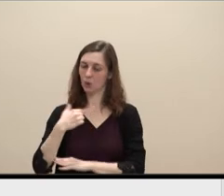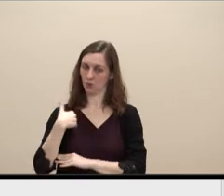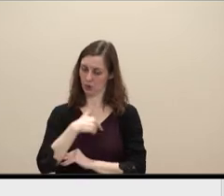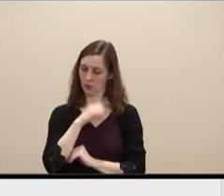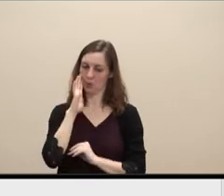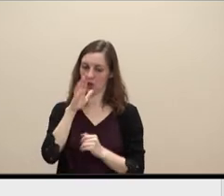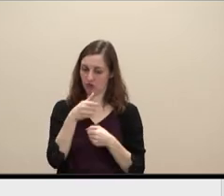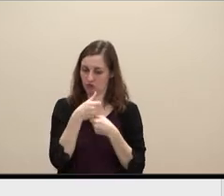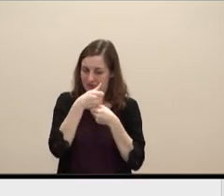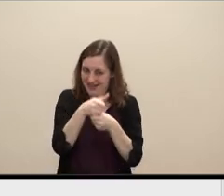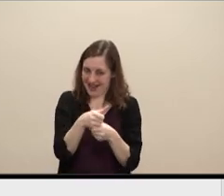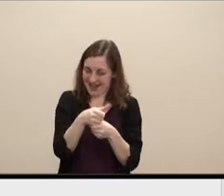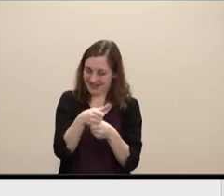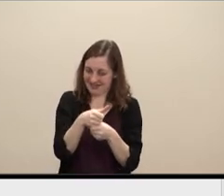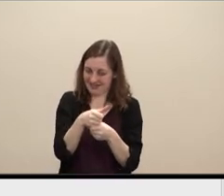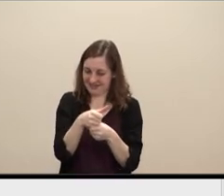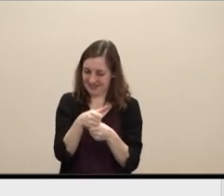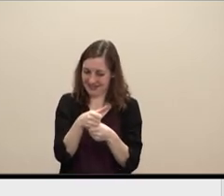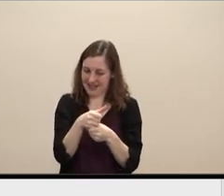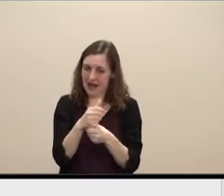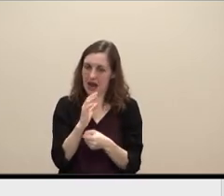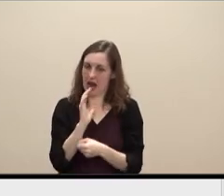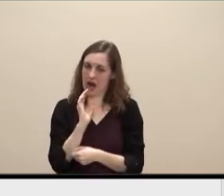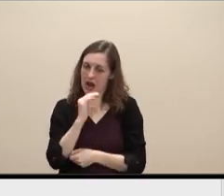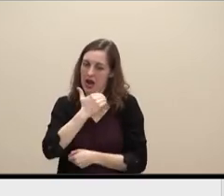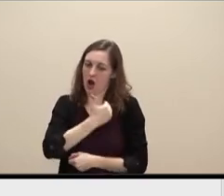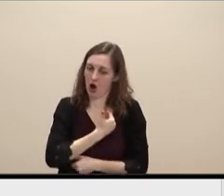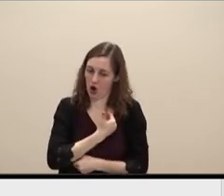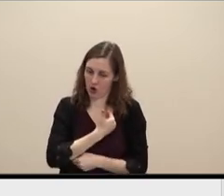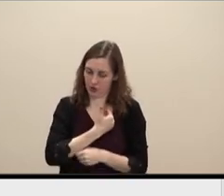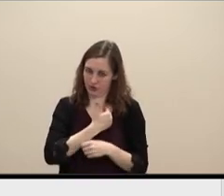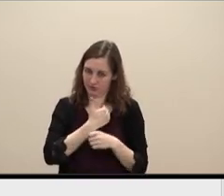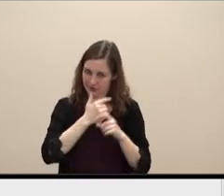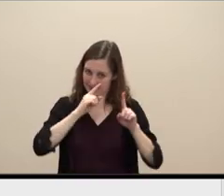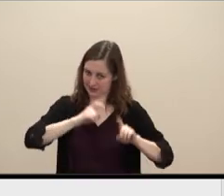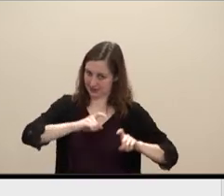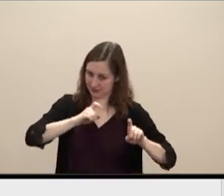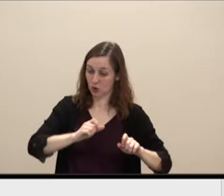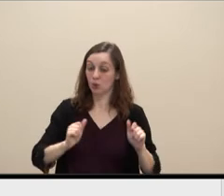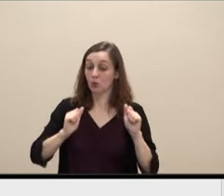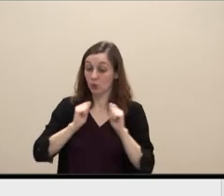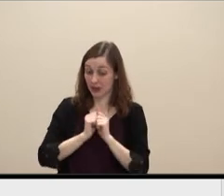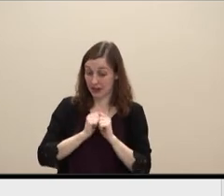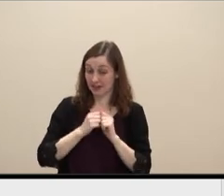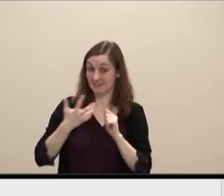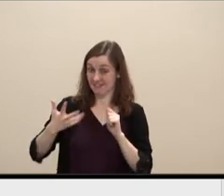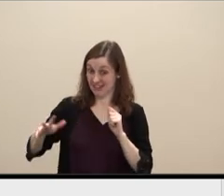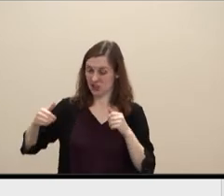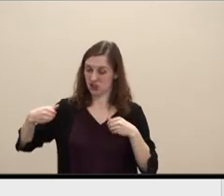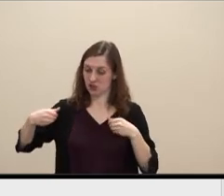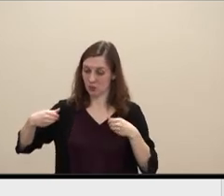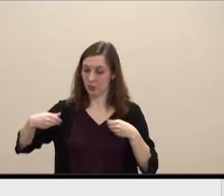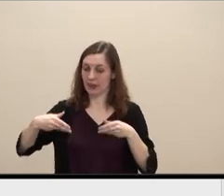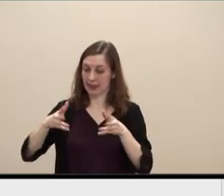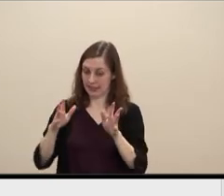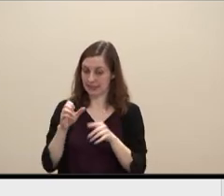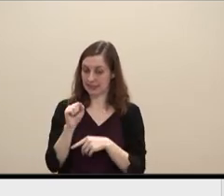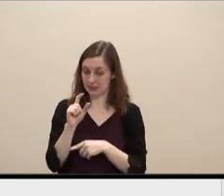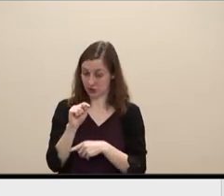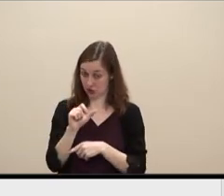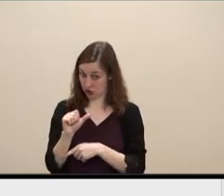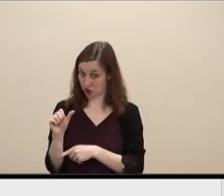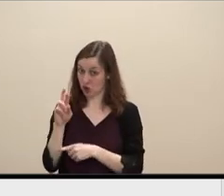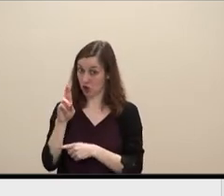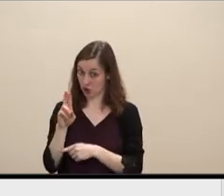create an in-house assessment around release star questions that are aligned to those grade levels, because the eighth grade star